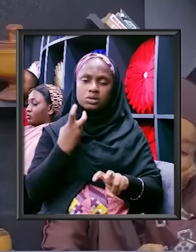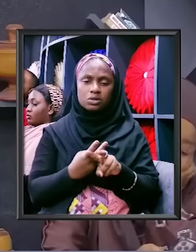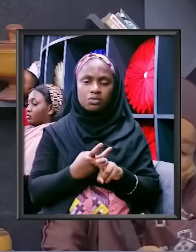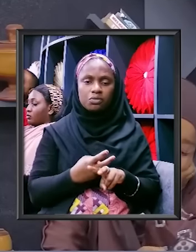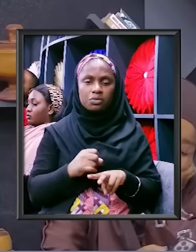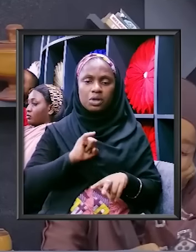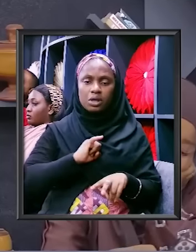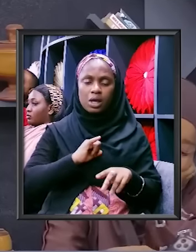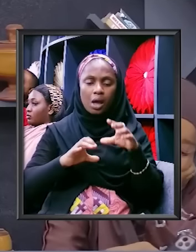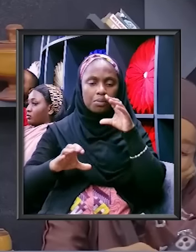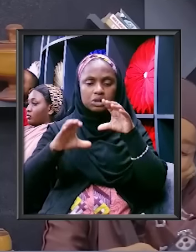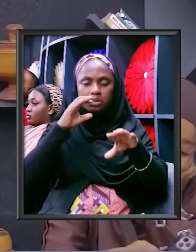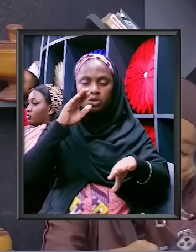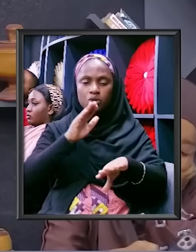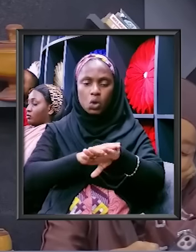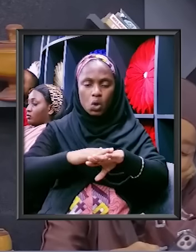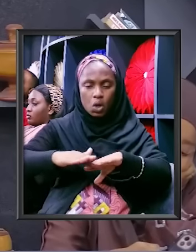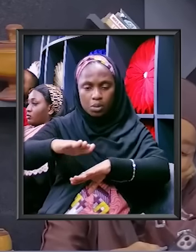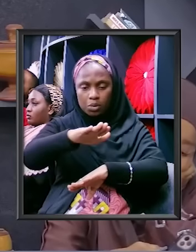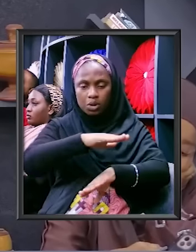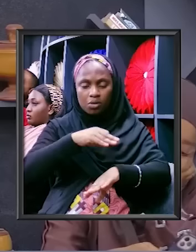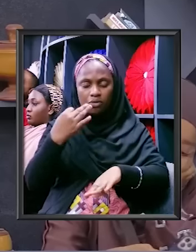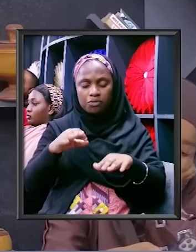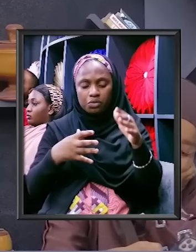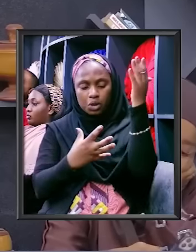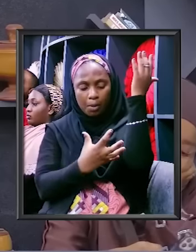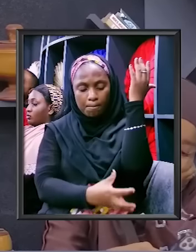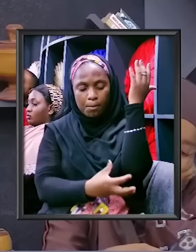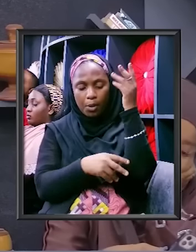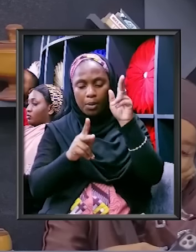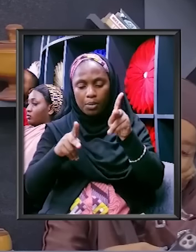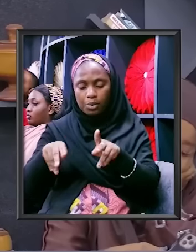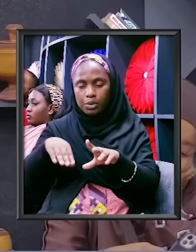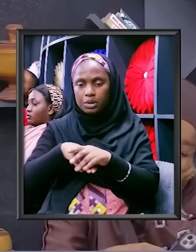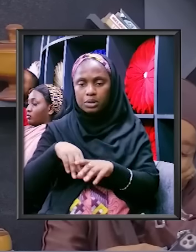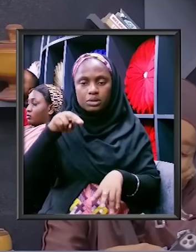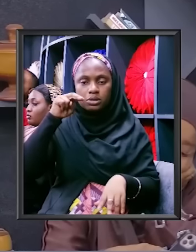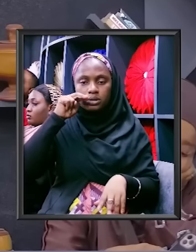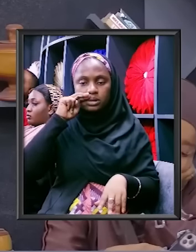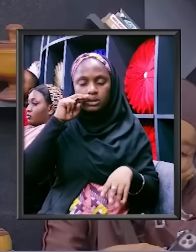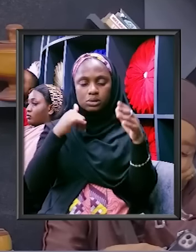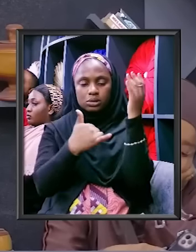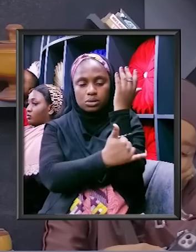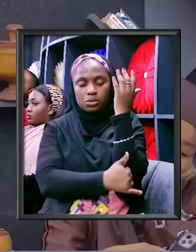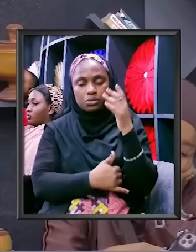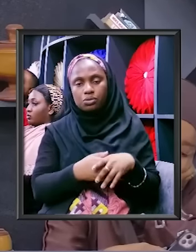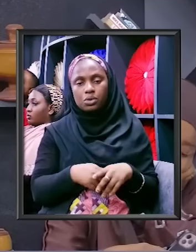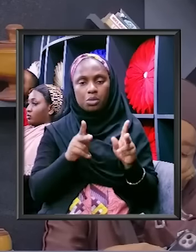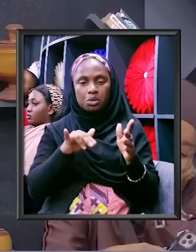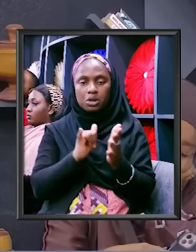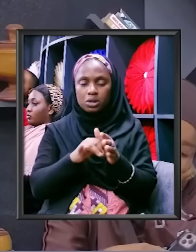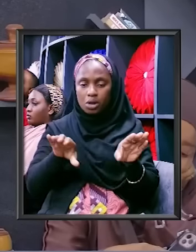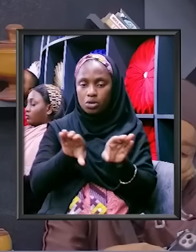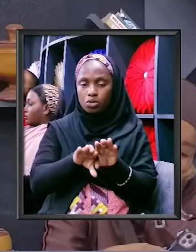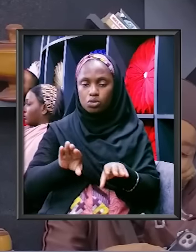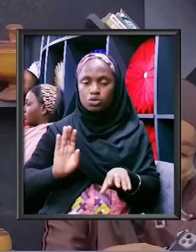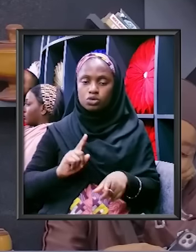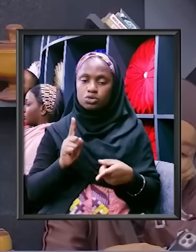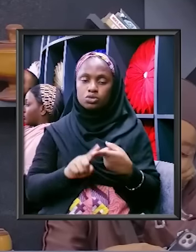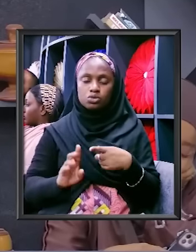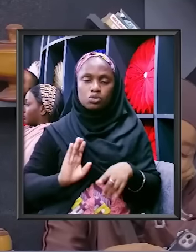am speaking on behalf of the masses of this country. People where they're close to President Bola Ahmed Tinubu, tell